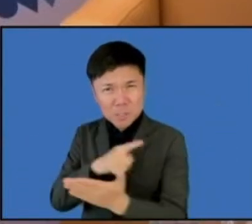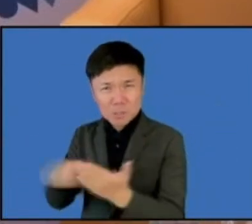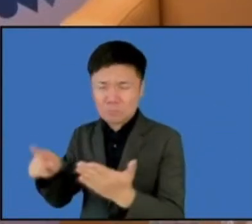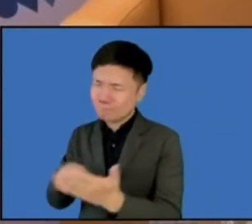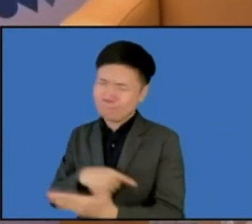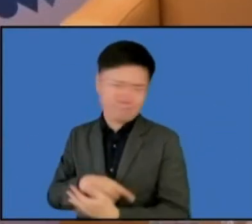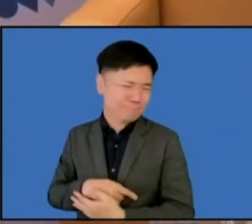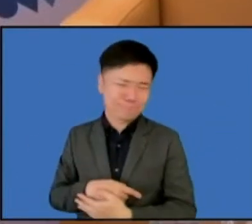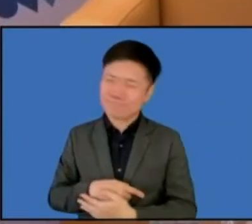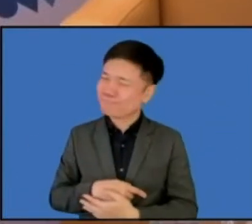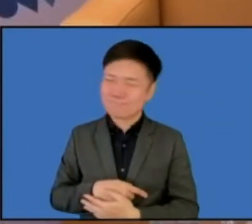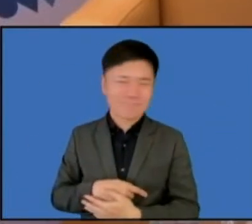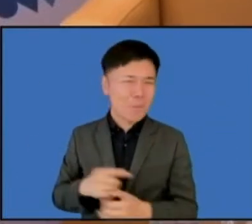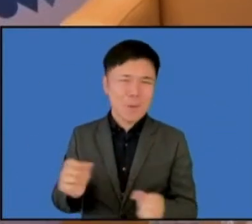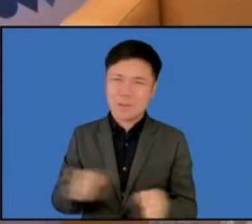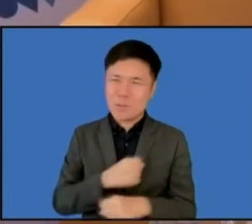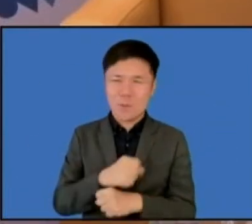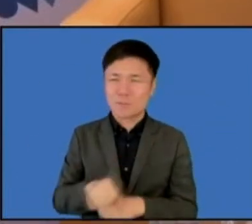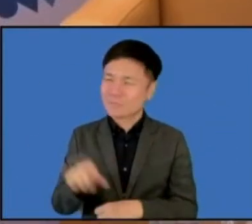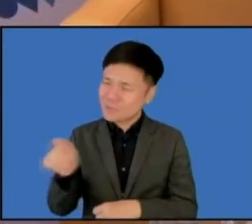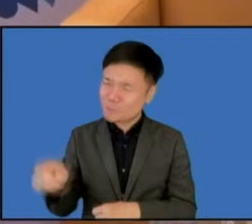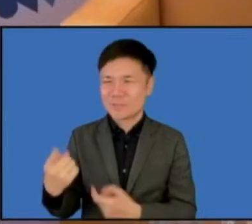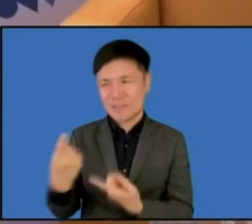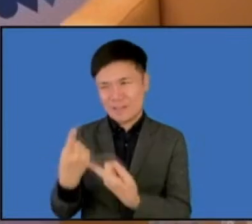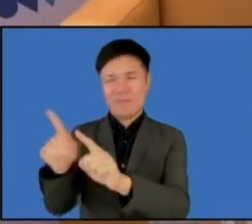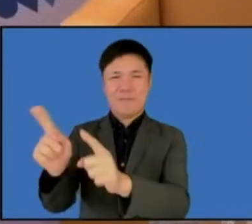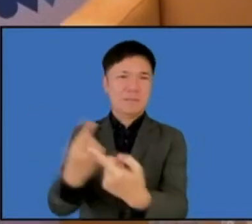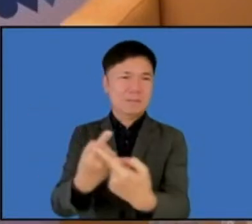discrimination. We will all have differences that challenge each other.